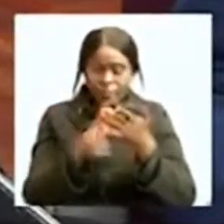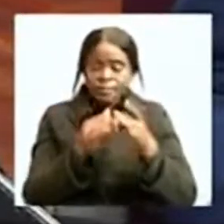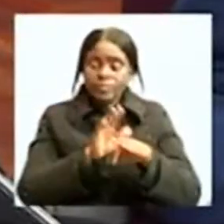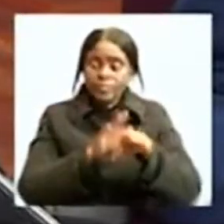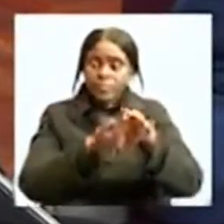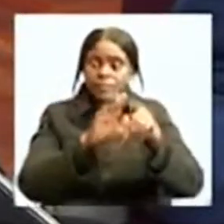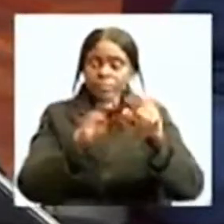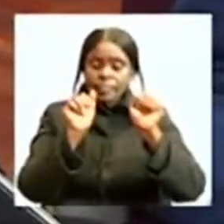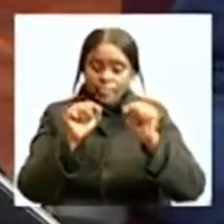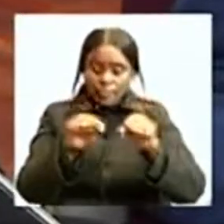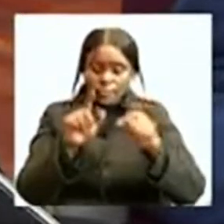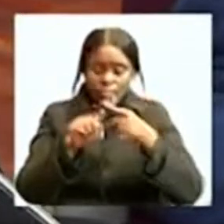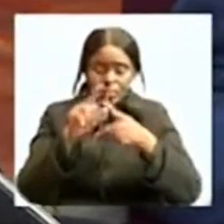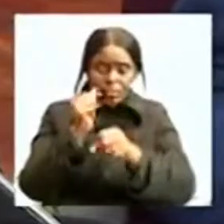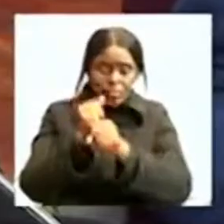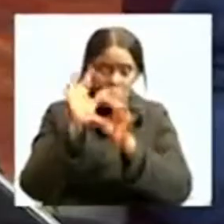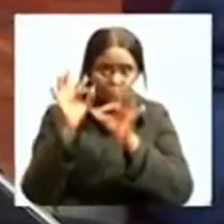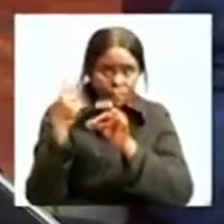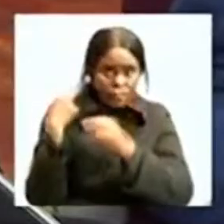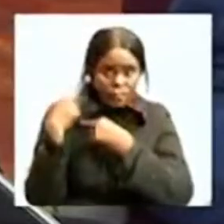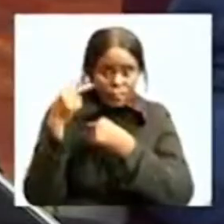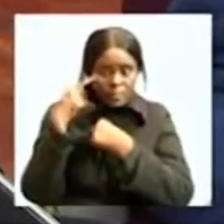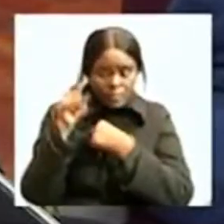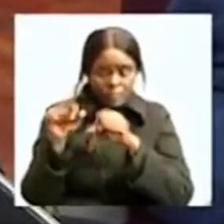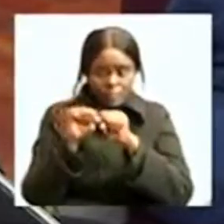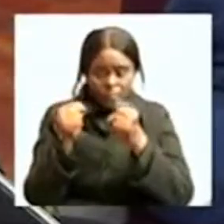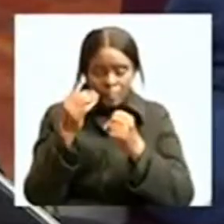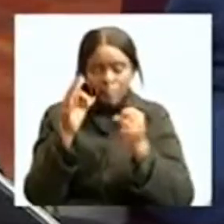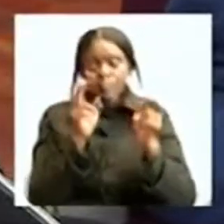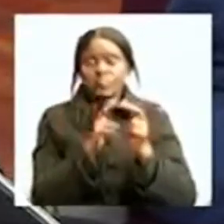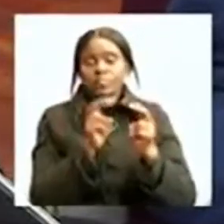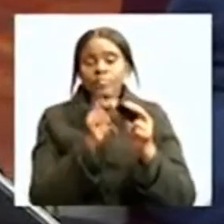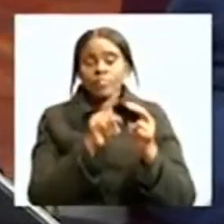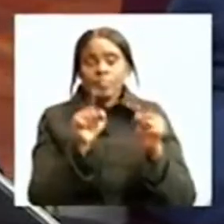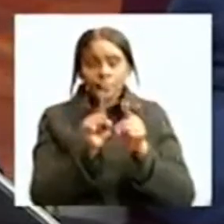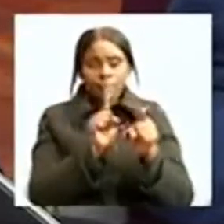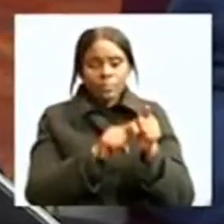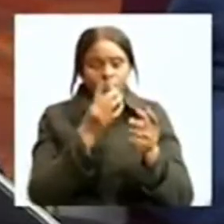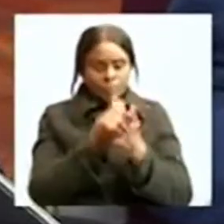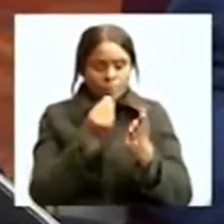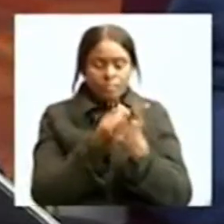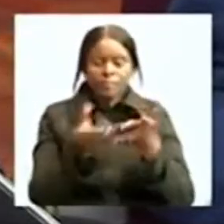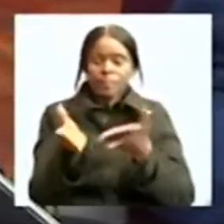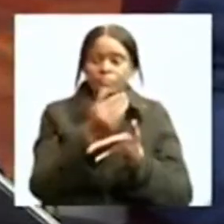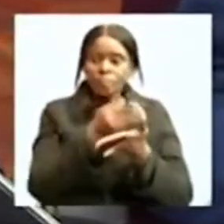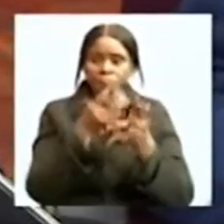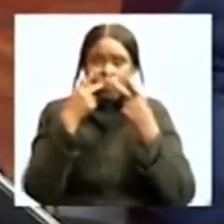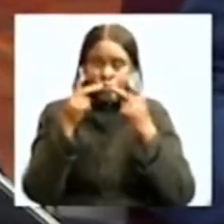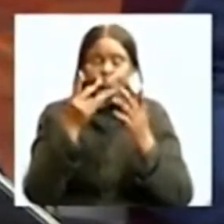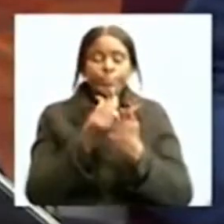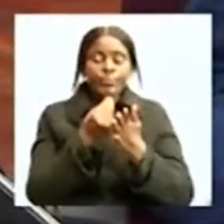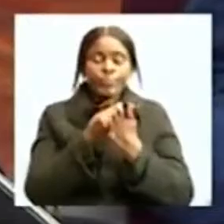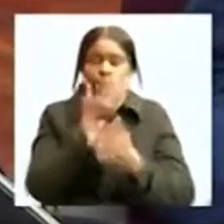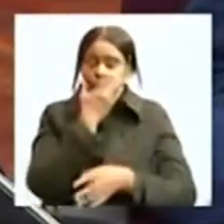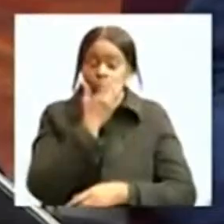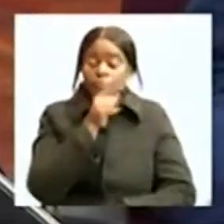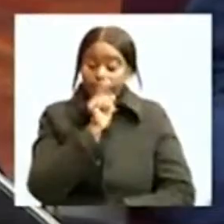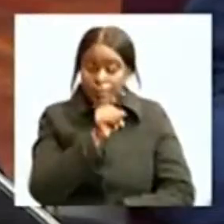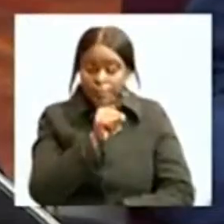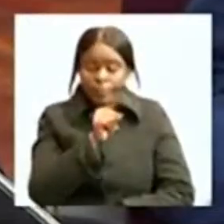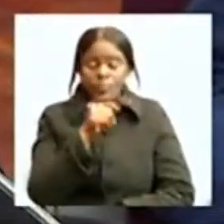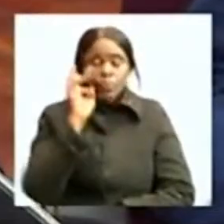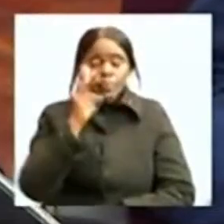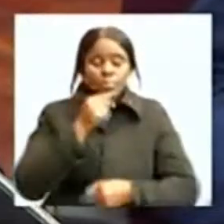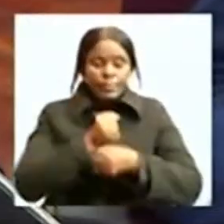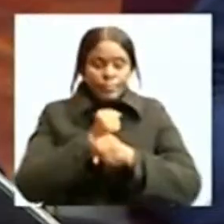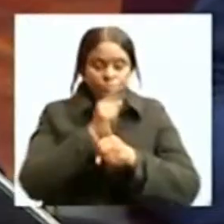where possible, holding them accountable for breach of contract and recovering public funds. This approach